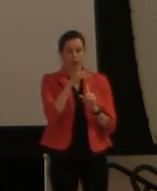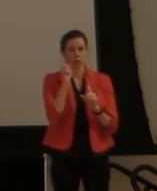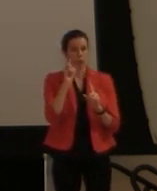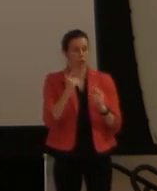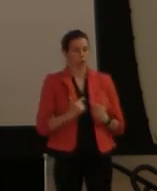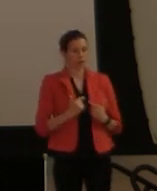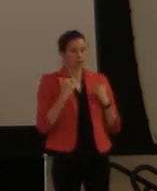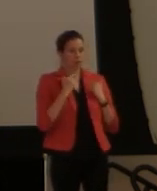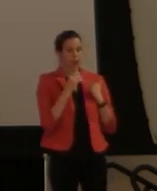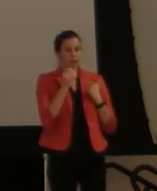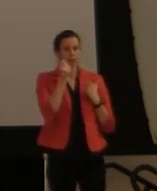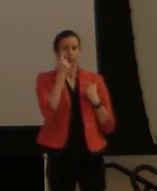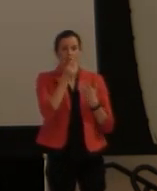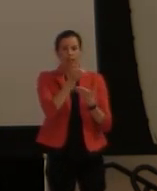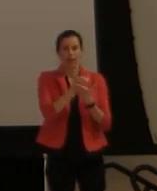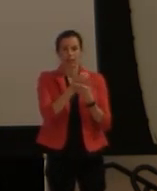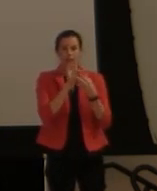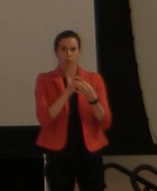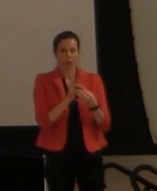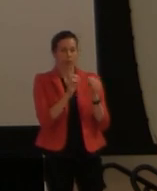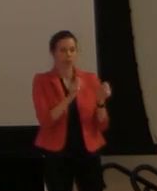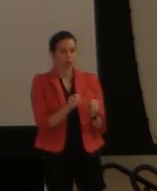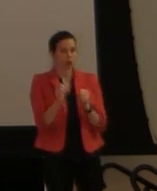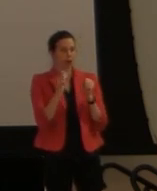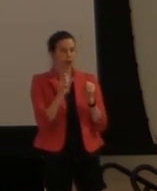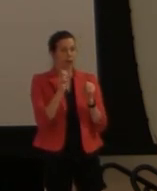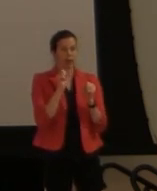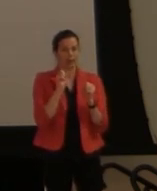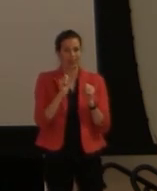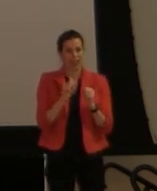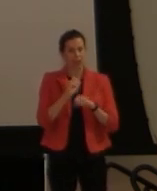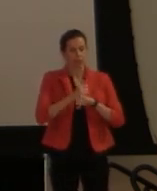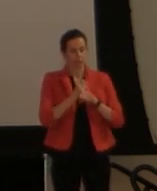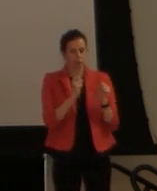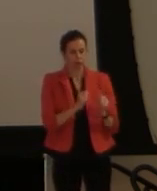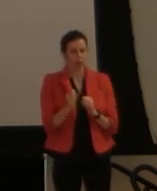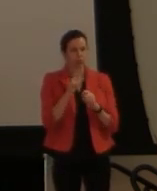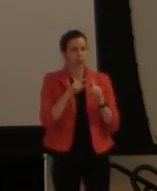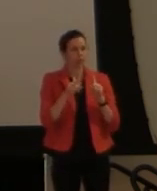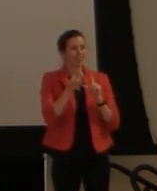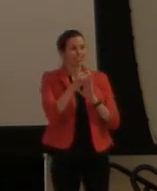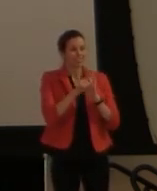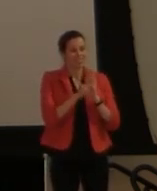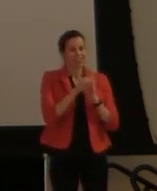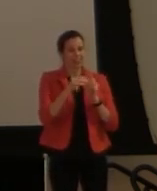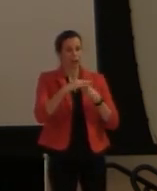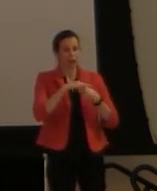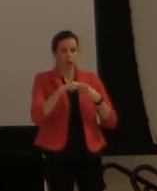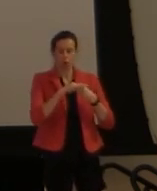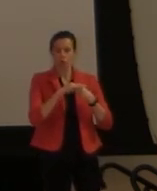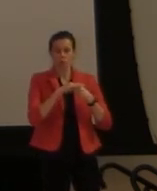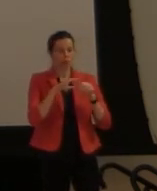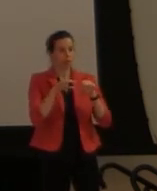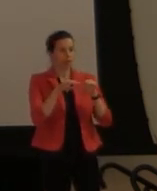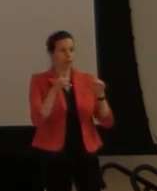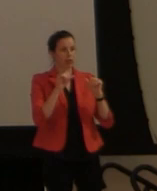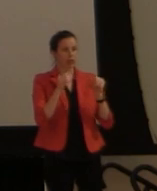evidence-based strategies that can be deployed strategically, both at the state and local level, to really close those health